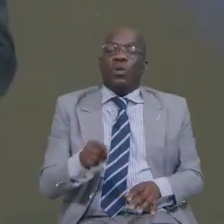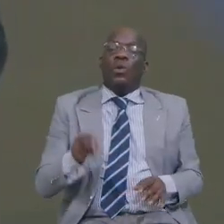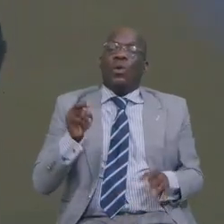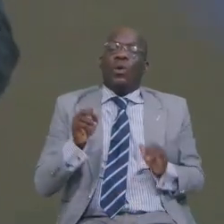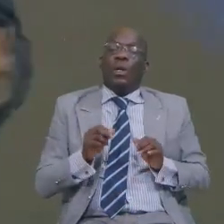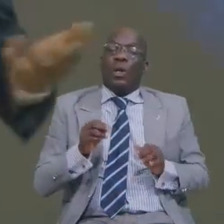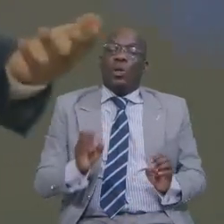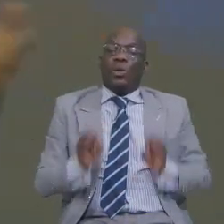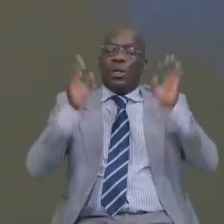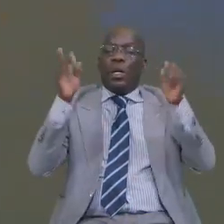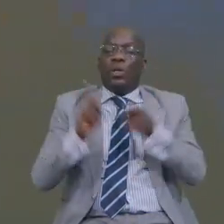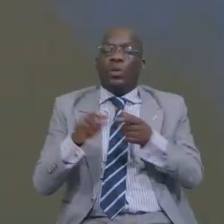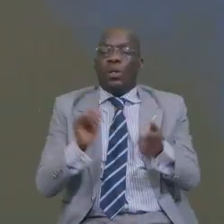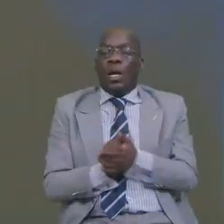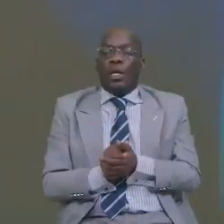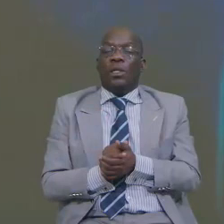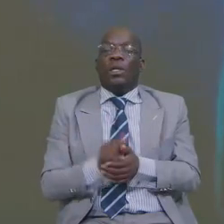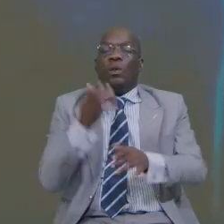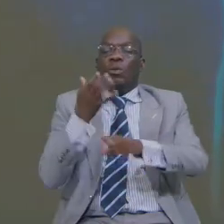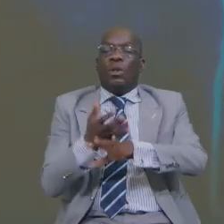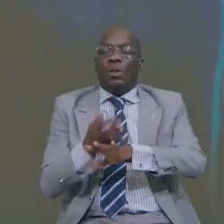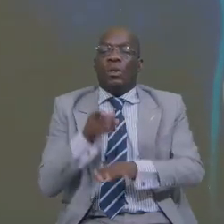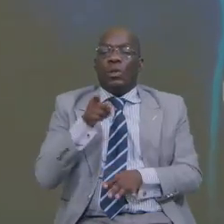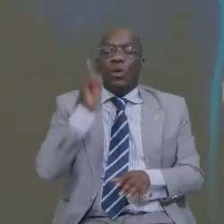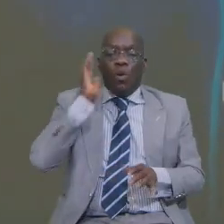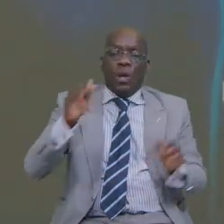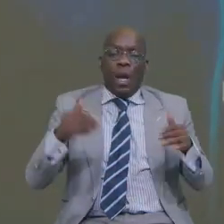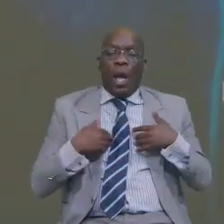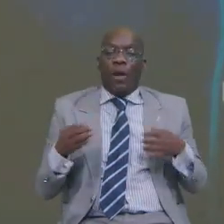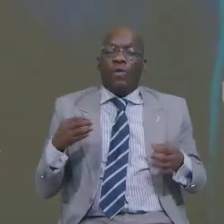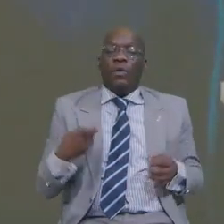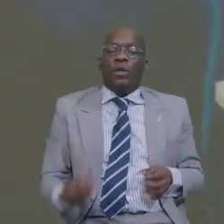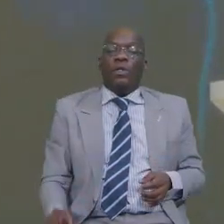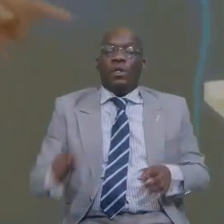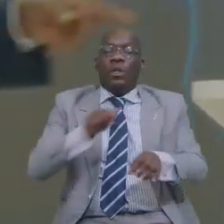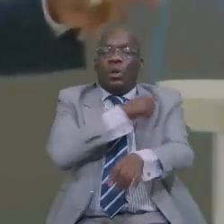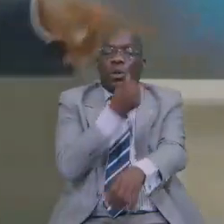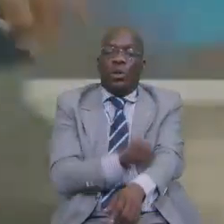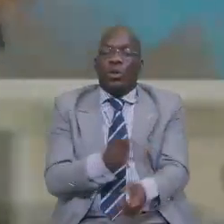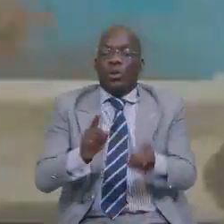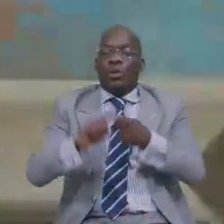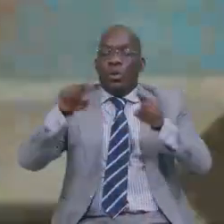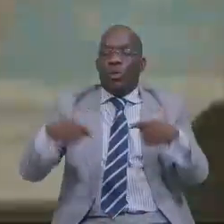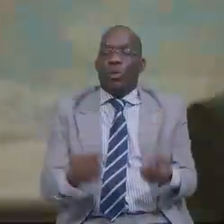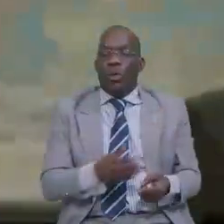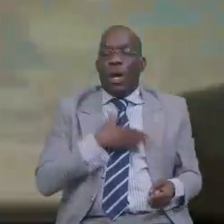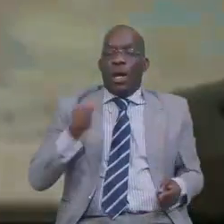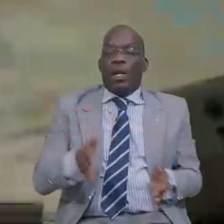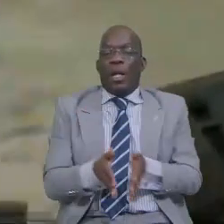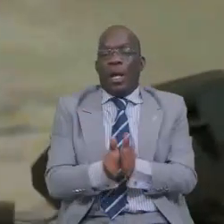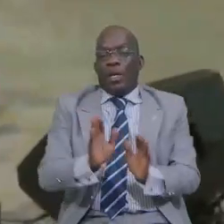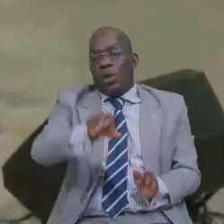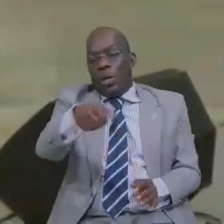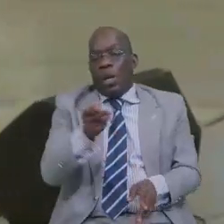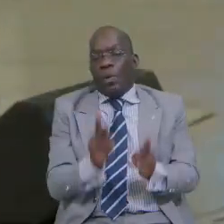of God, you will have the authority and the power to go and compel other people.